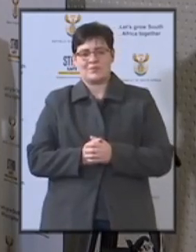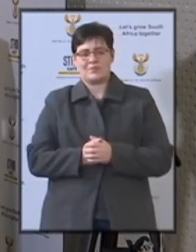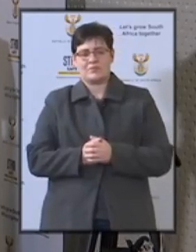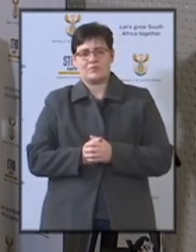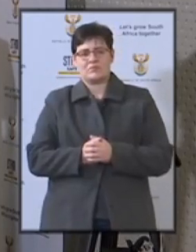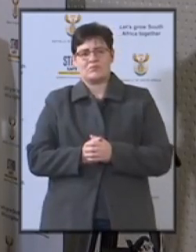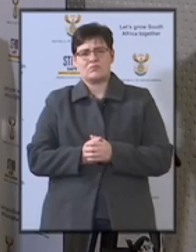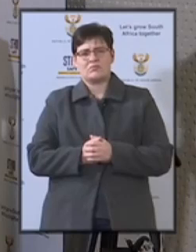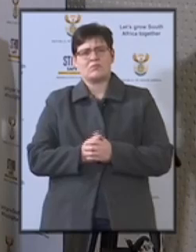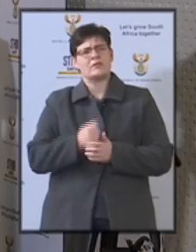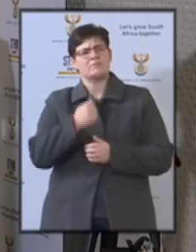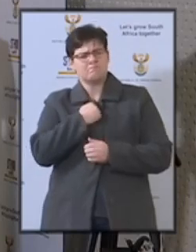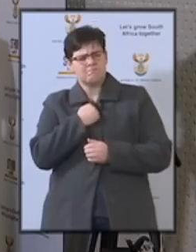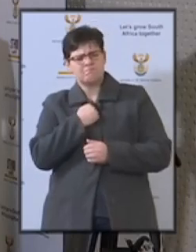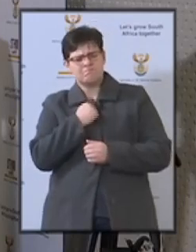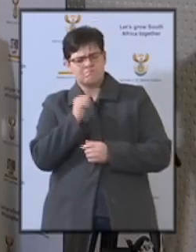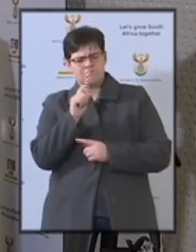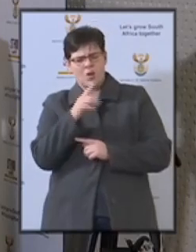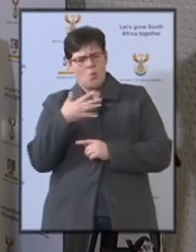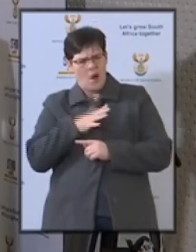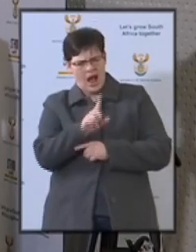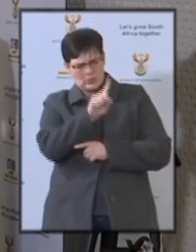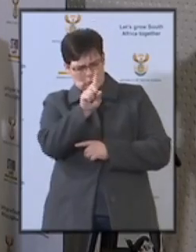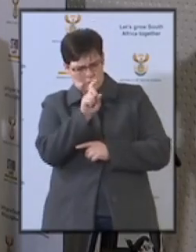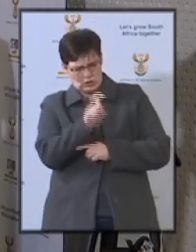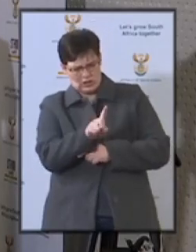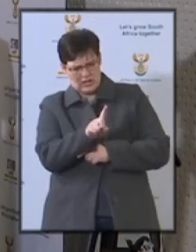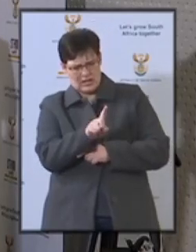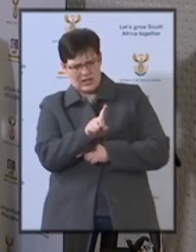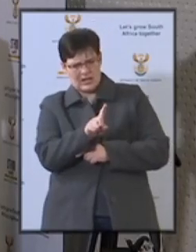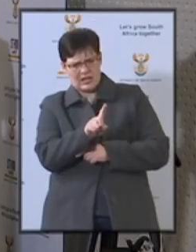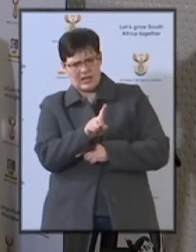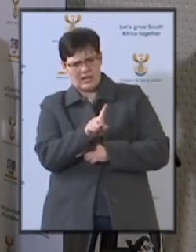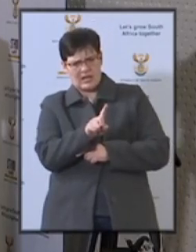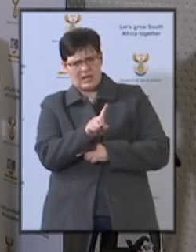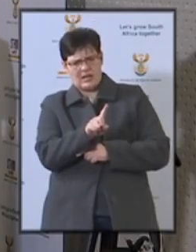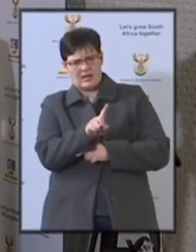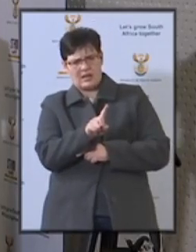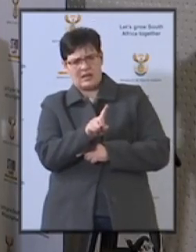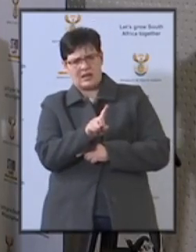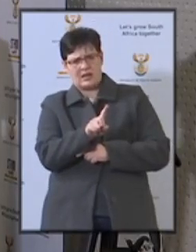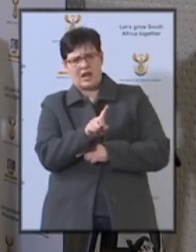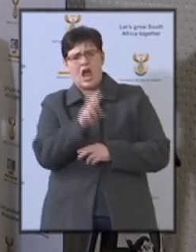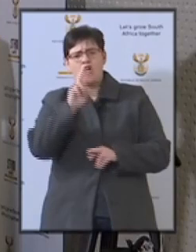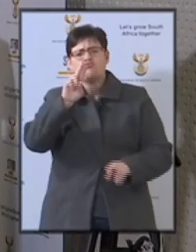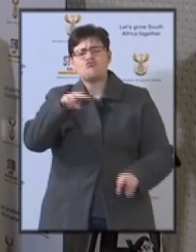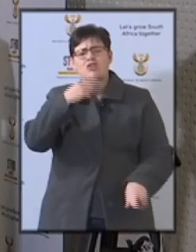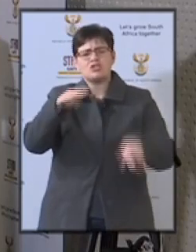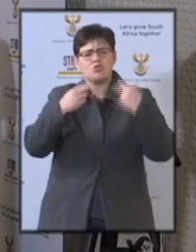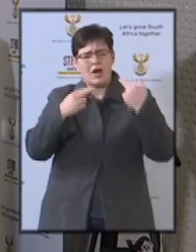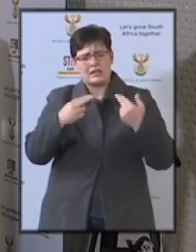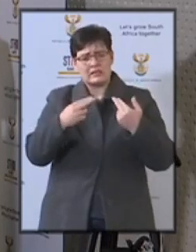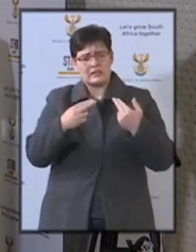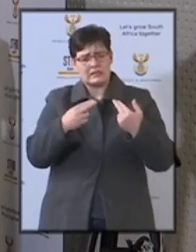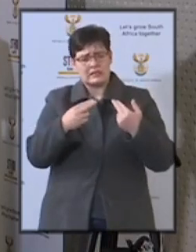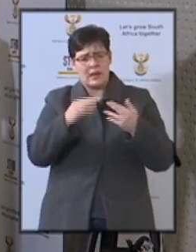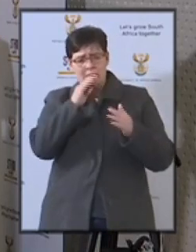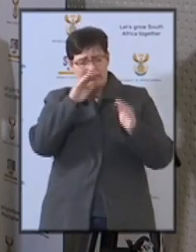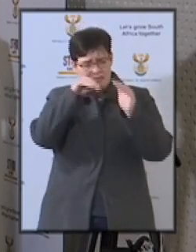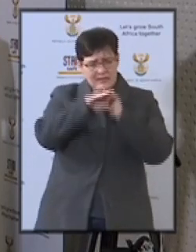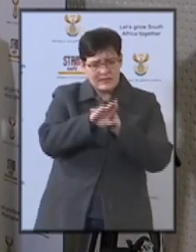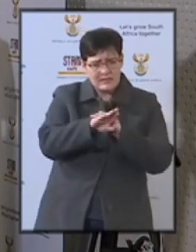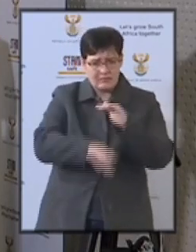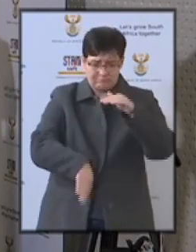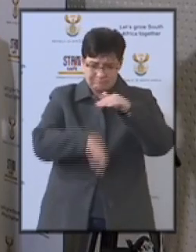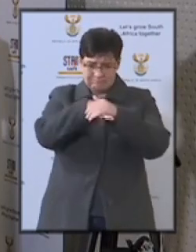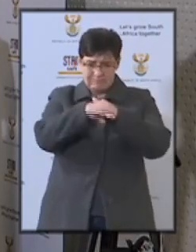I just wanted to query the restrictions on numbers in restaurants. Is it still restricted